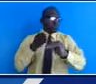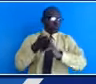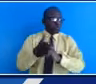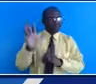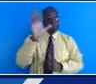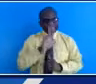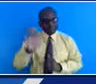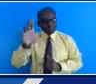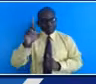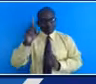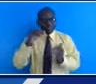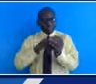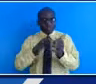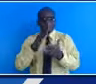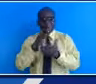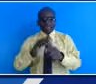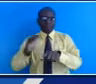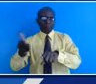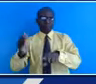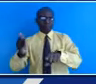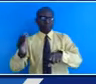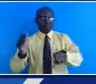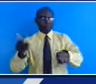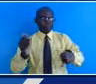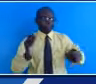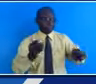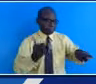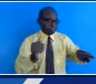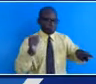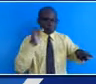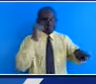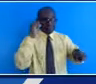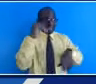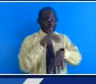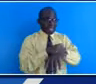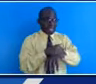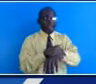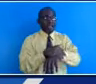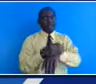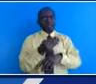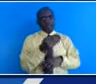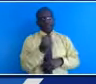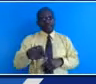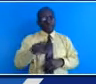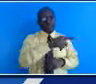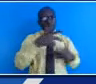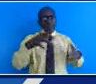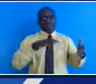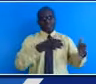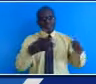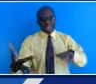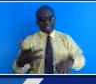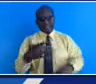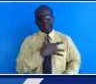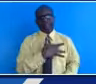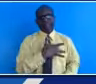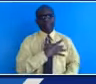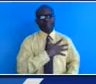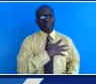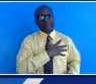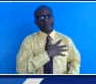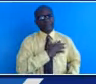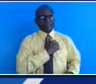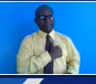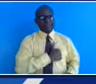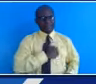a fatality of one person. And that is a tragedy for that person's family. But compared to 2 months ago last night, 44